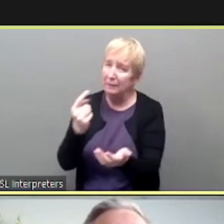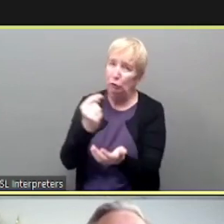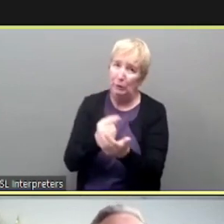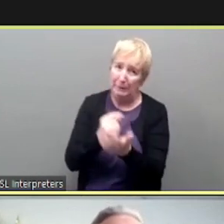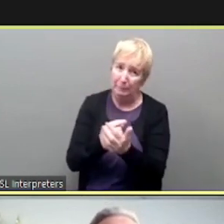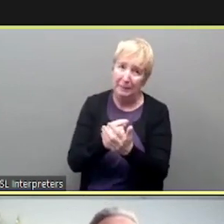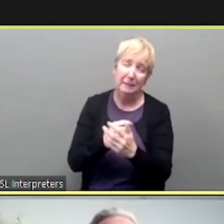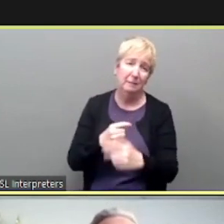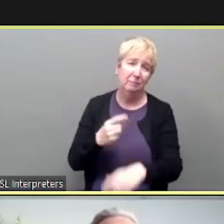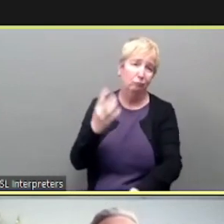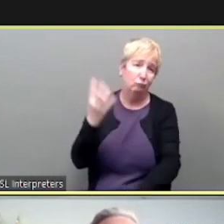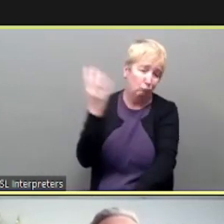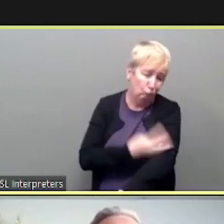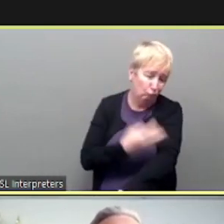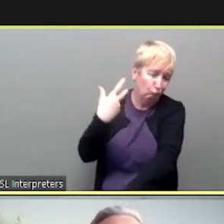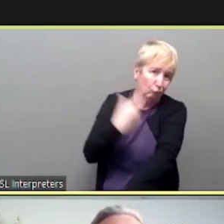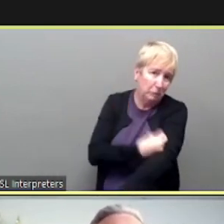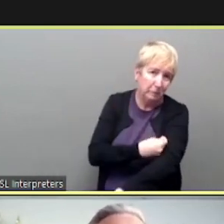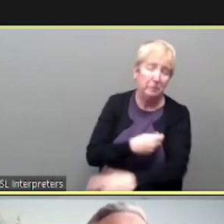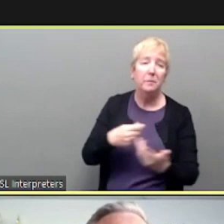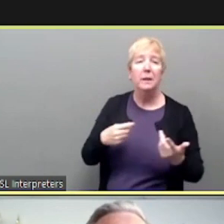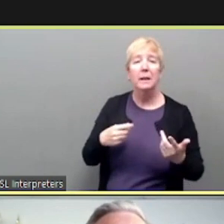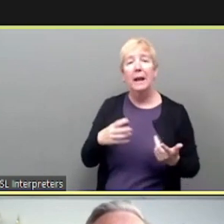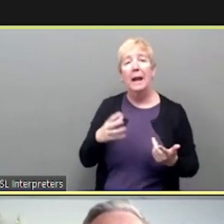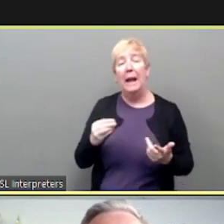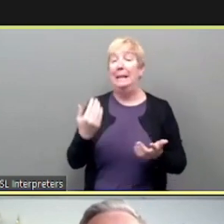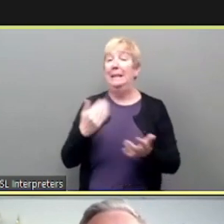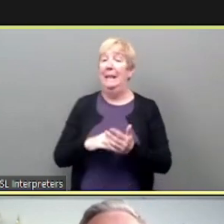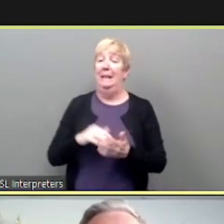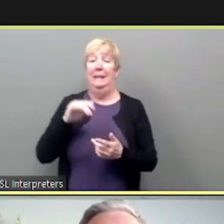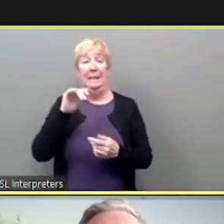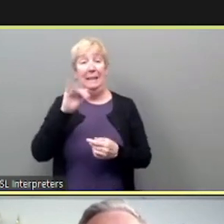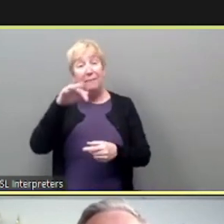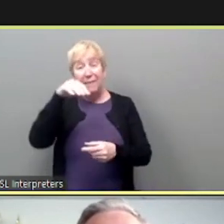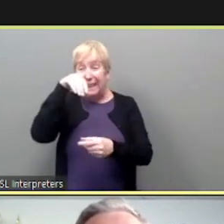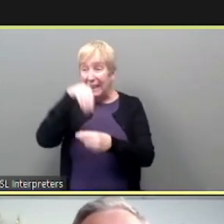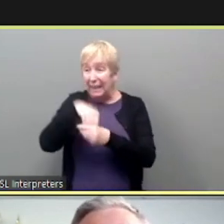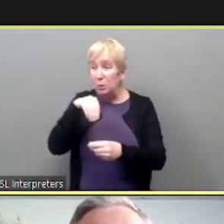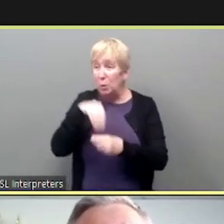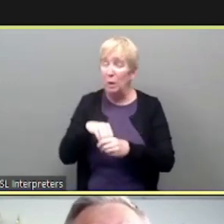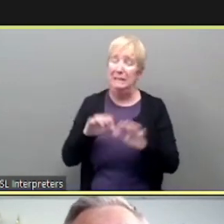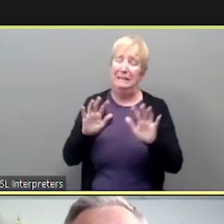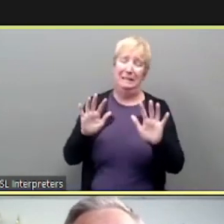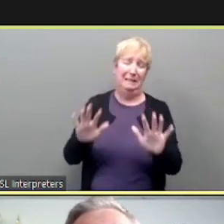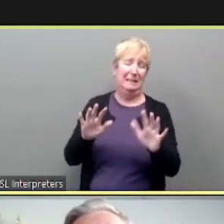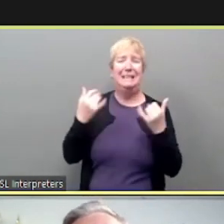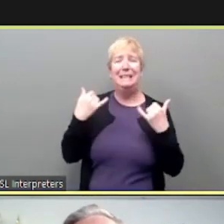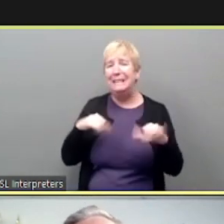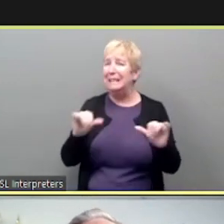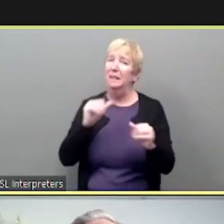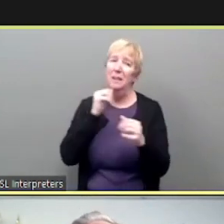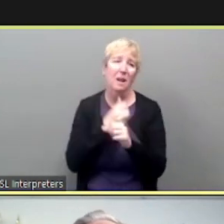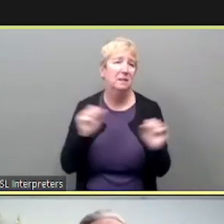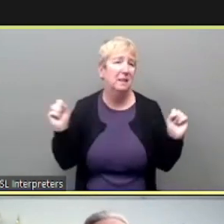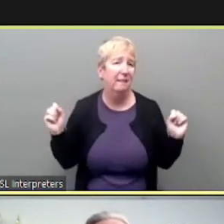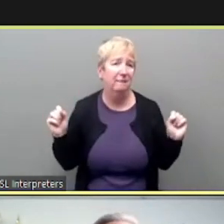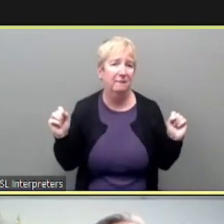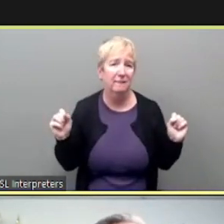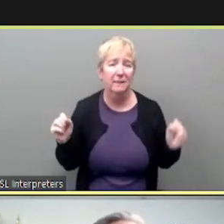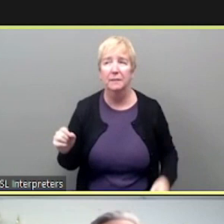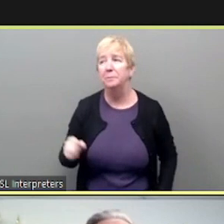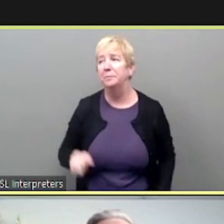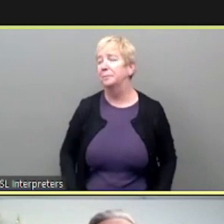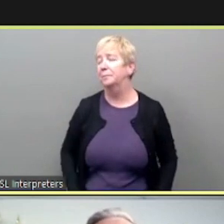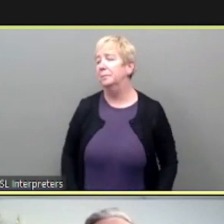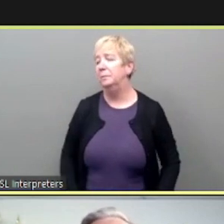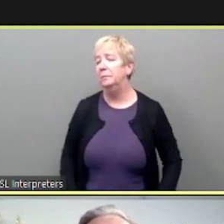and talked about again this weekend. Indoors is still not a safe place. I still get emails from people saying there's no evidence